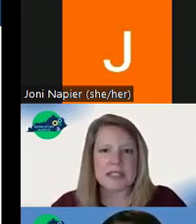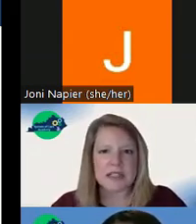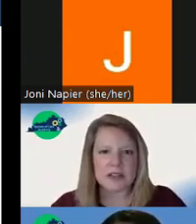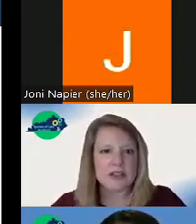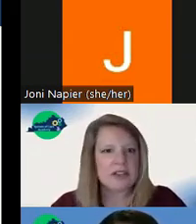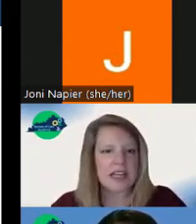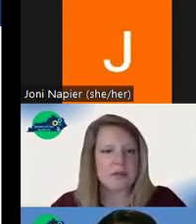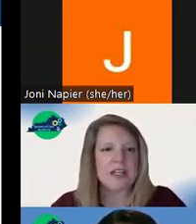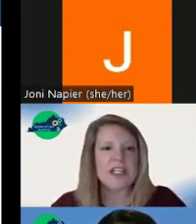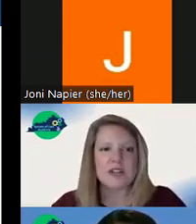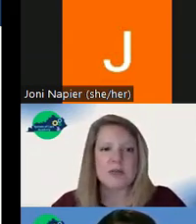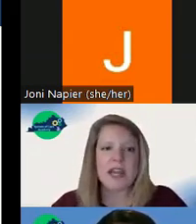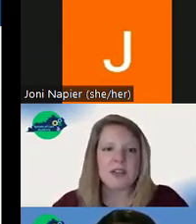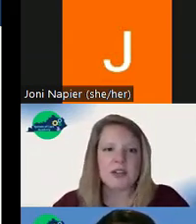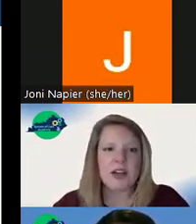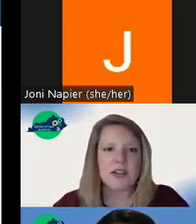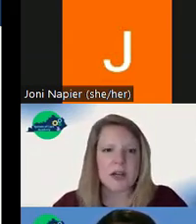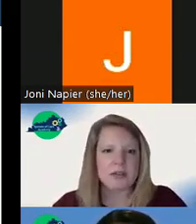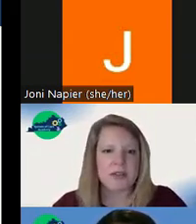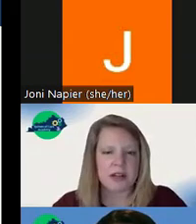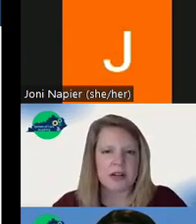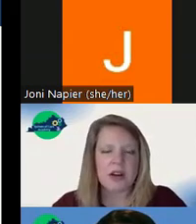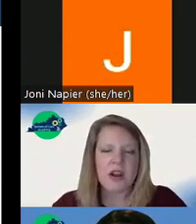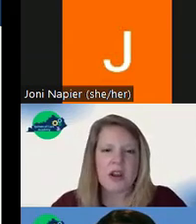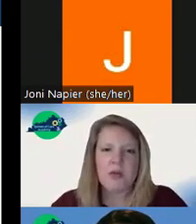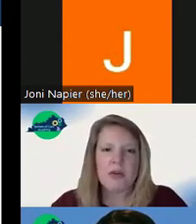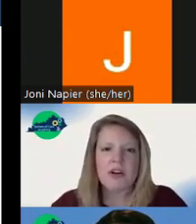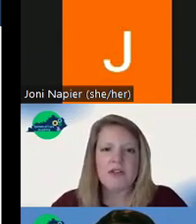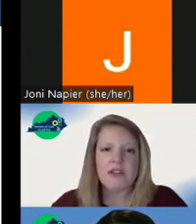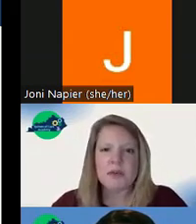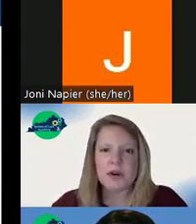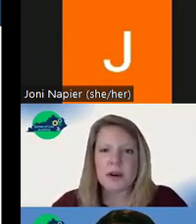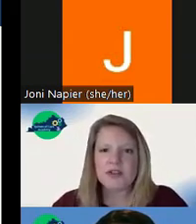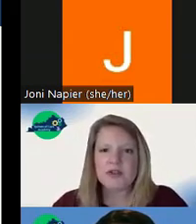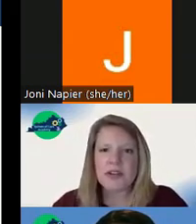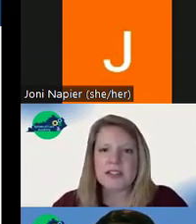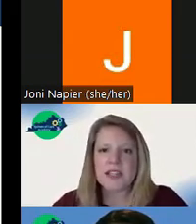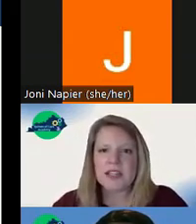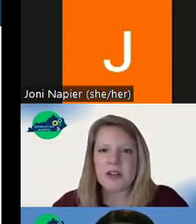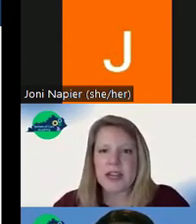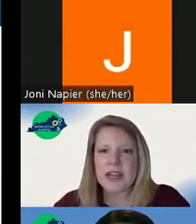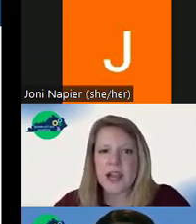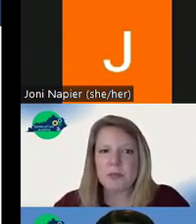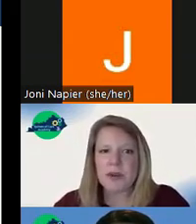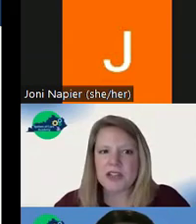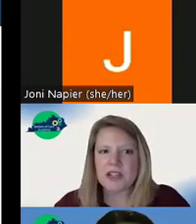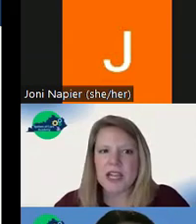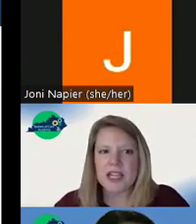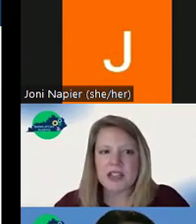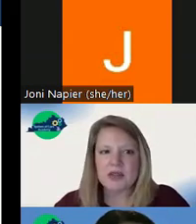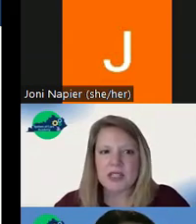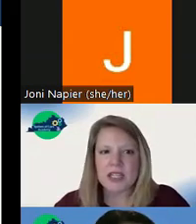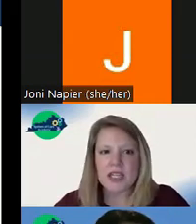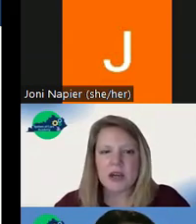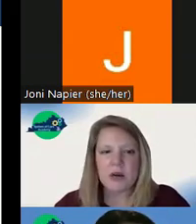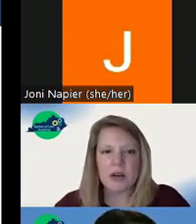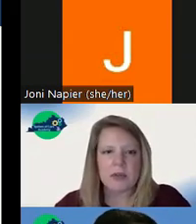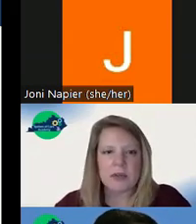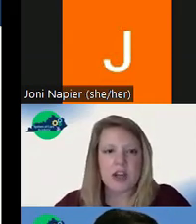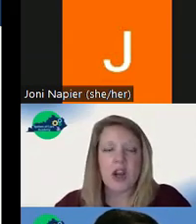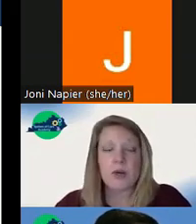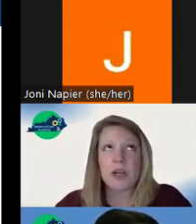Maryland Treatment Centers, a regional behavioral health care provider, which offers programs for residential and outpatient SUD